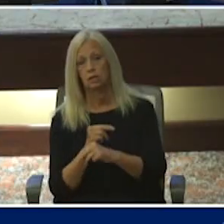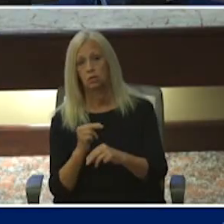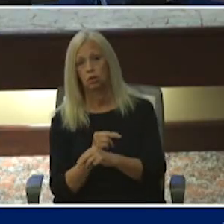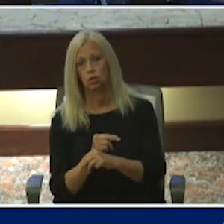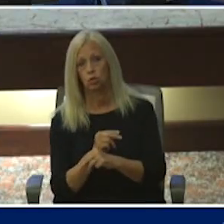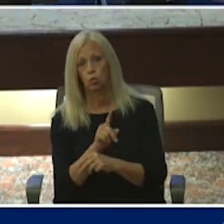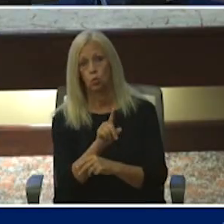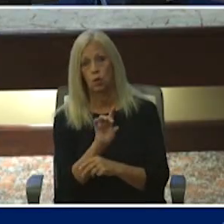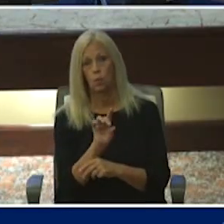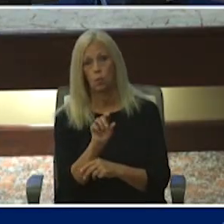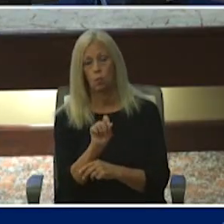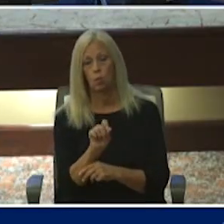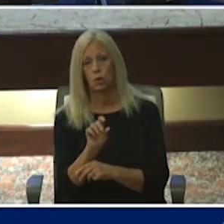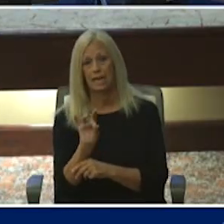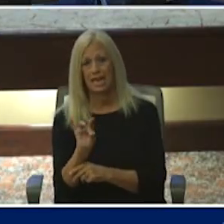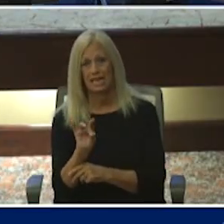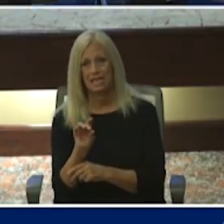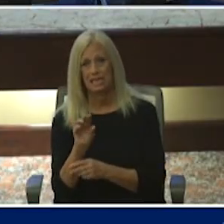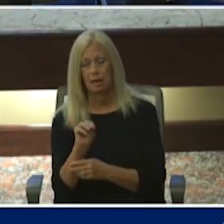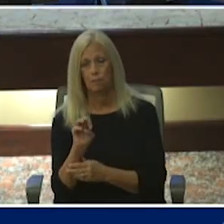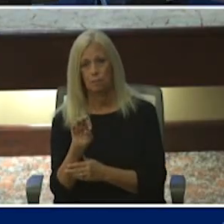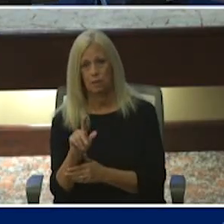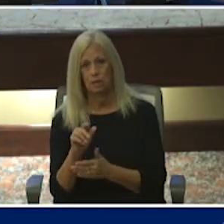$1.8 million, quite a bit of money.